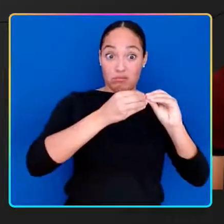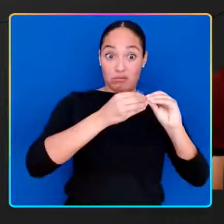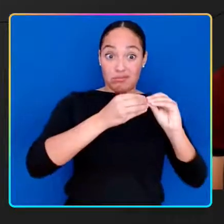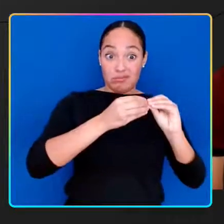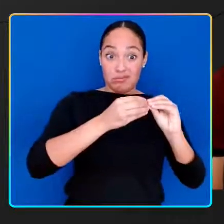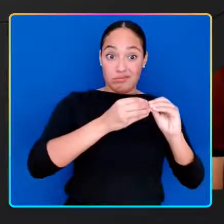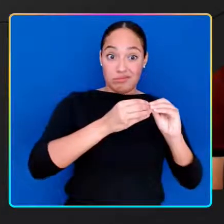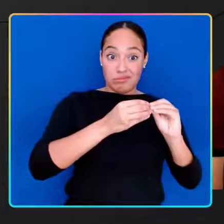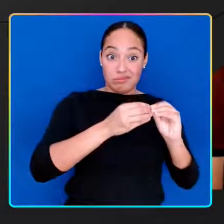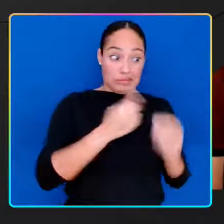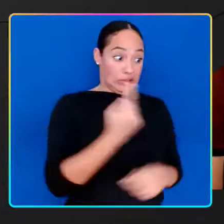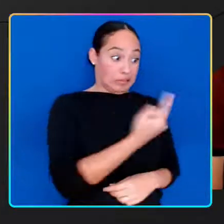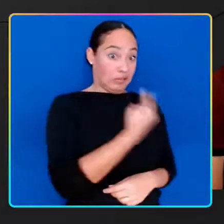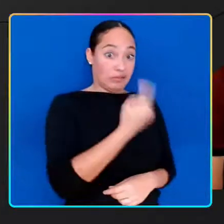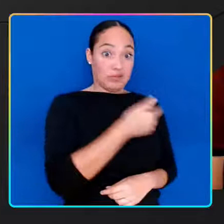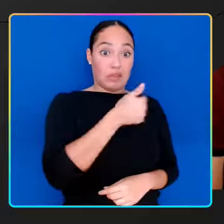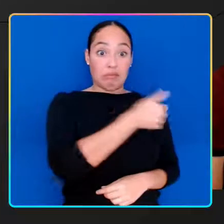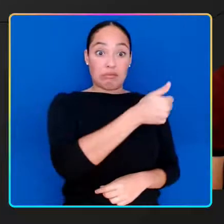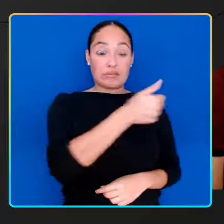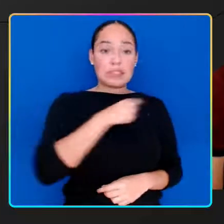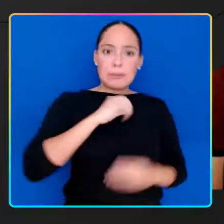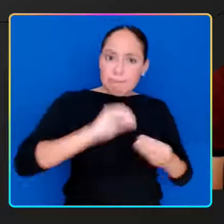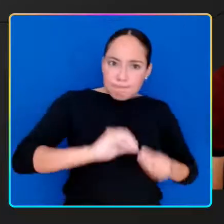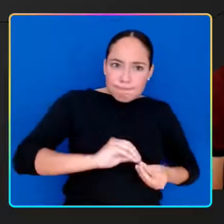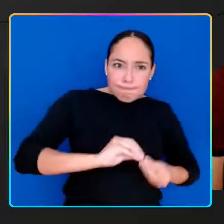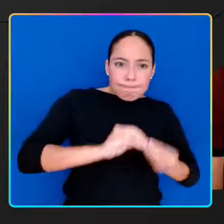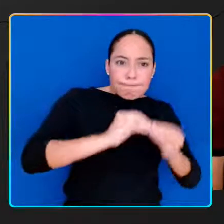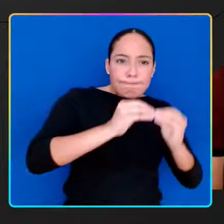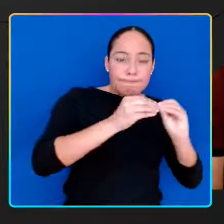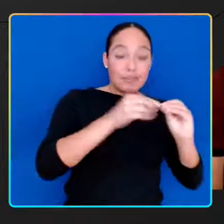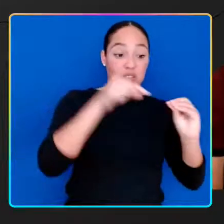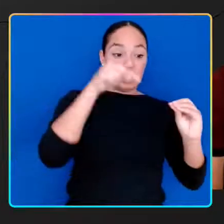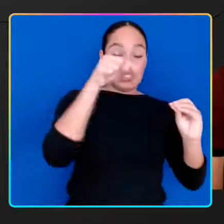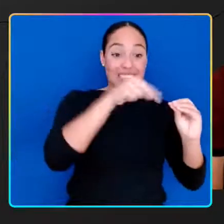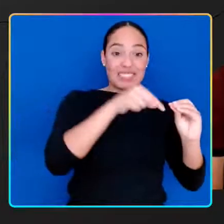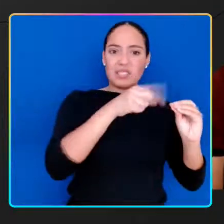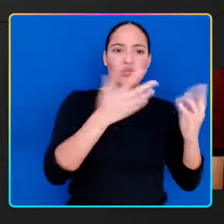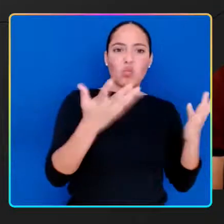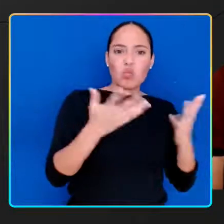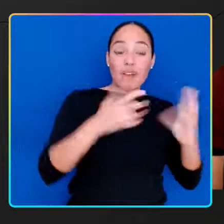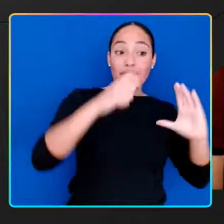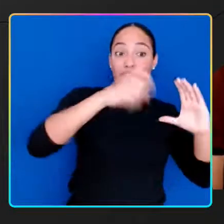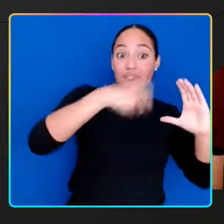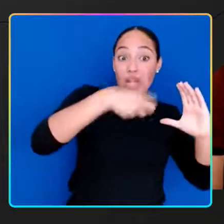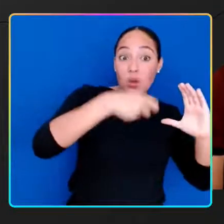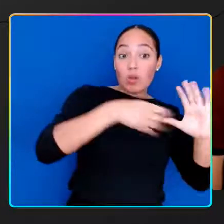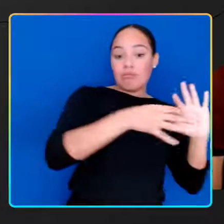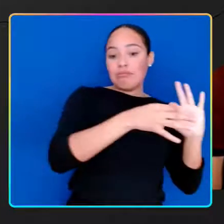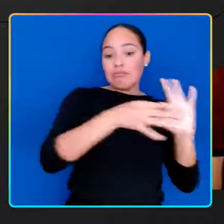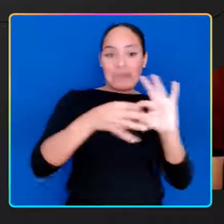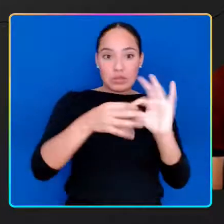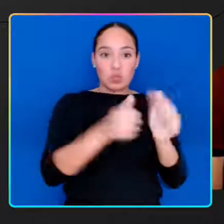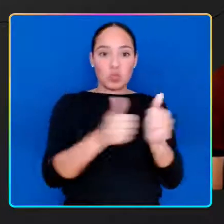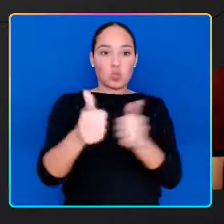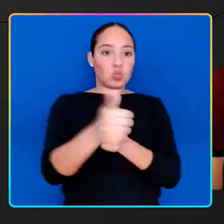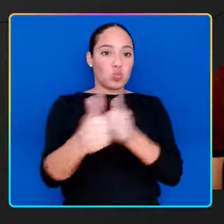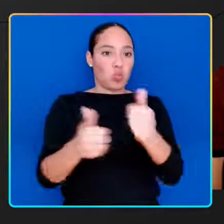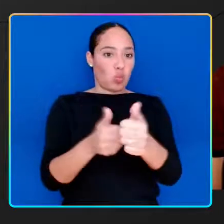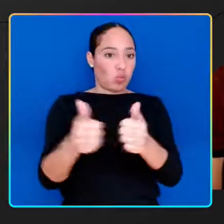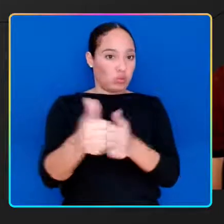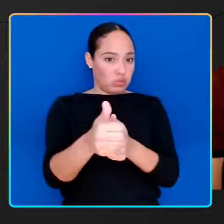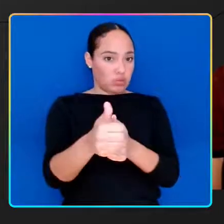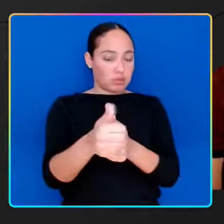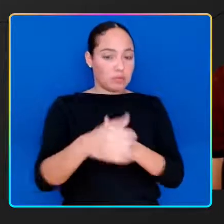index video, especially for sports content. So back then we had to deal, it was